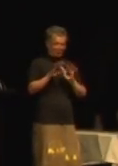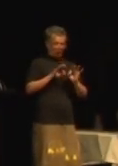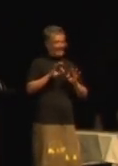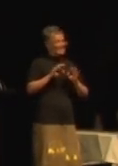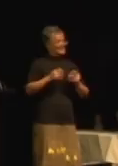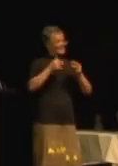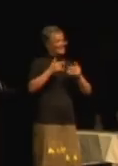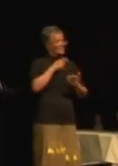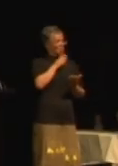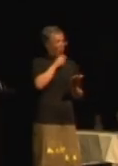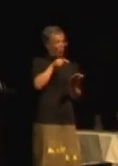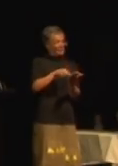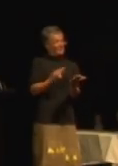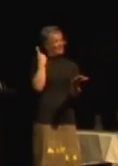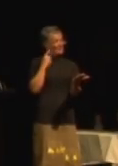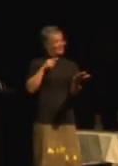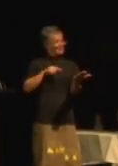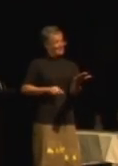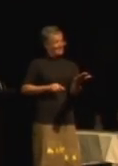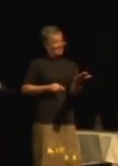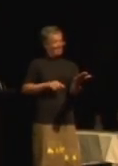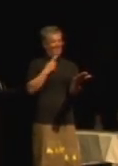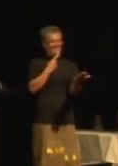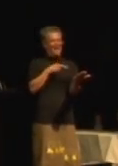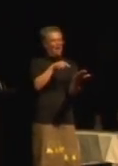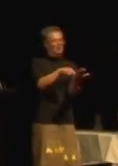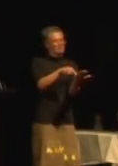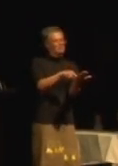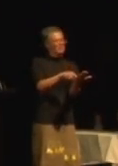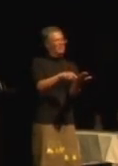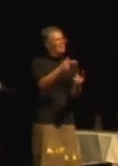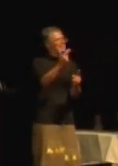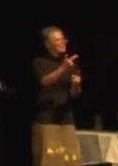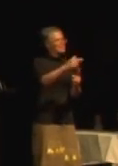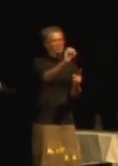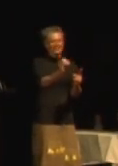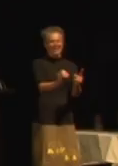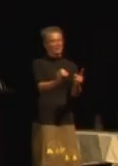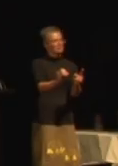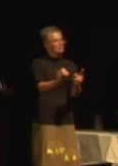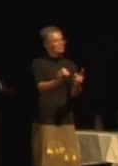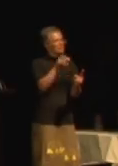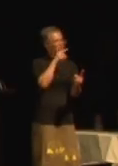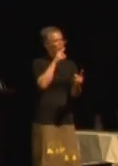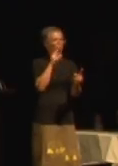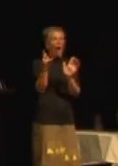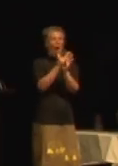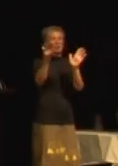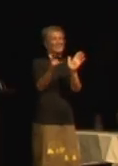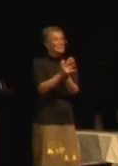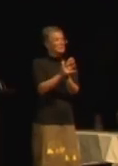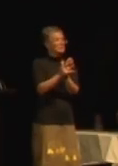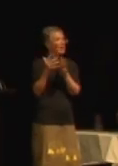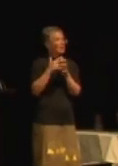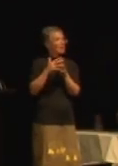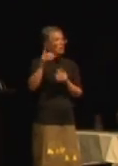2015, 79% of students at ALA-accredited universities in the U.S. are white. This means